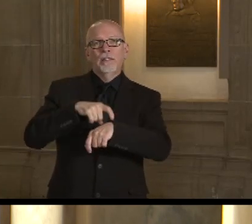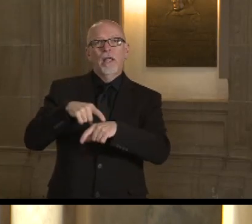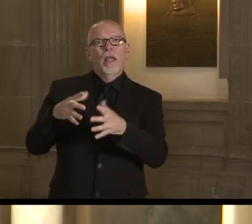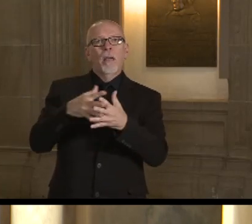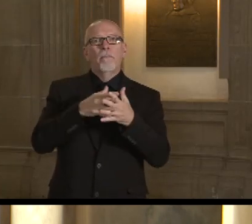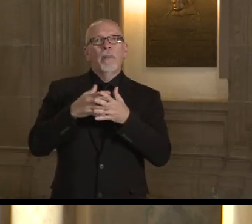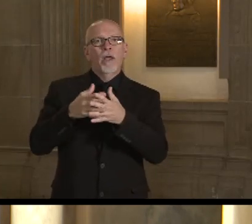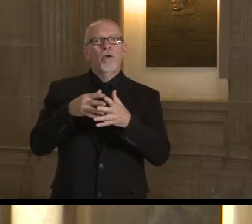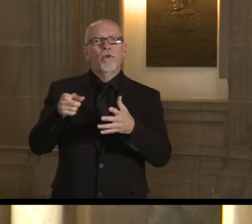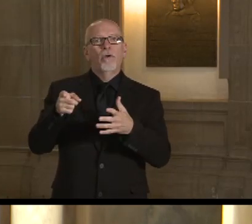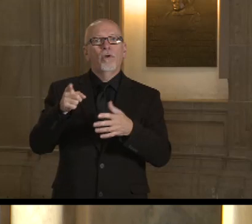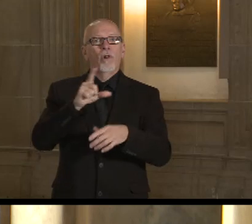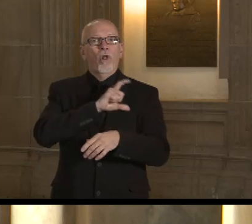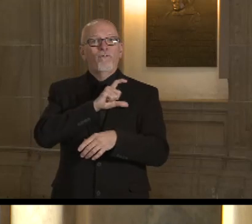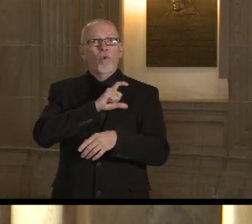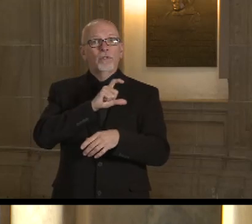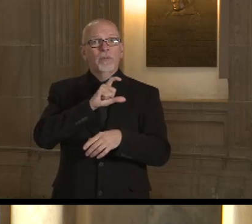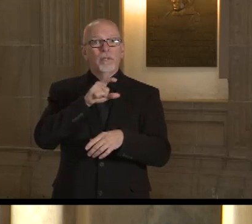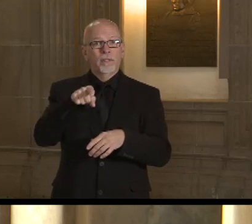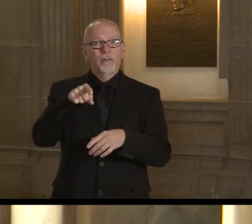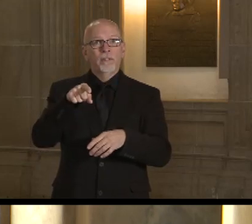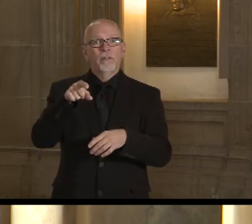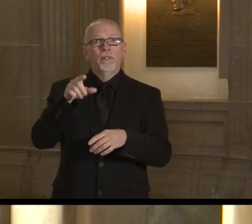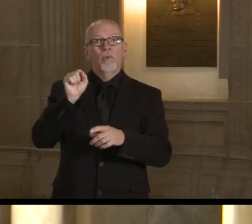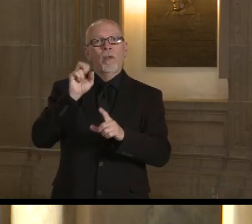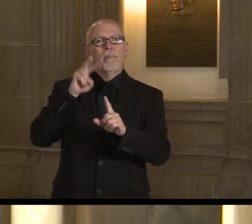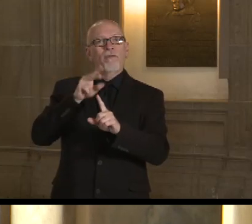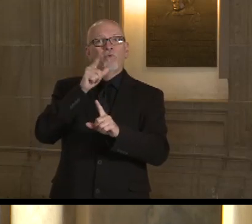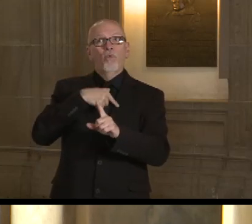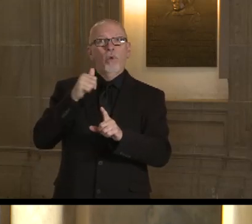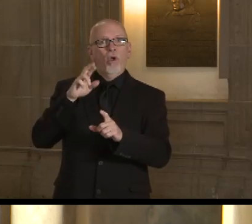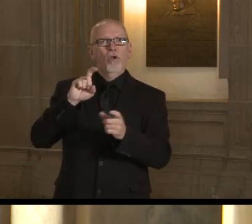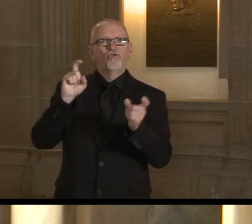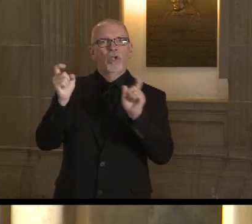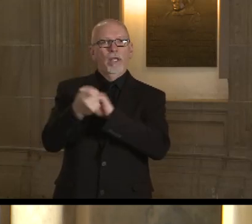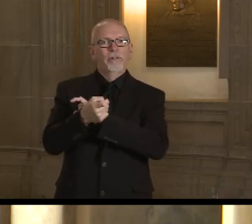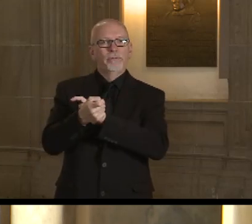American law enforcement officer and the perception of who we are changed.